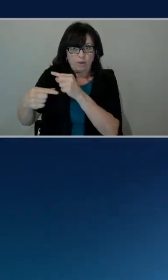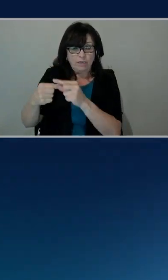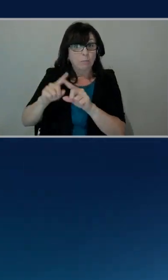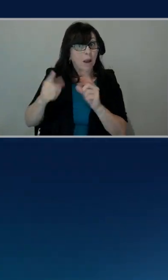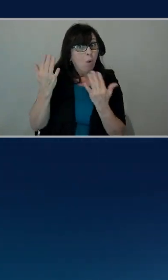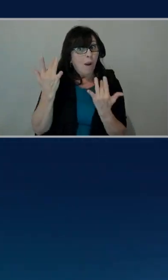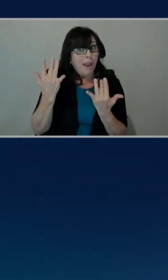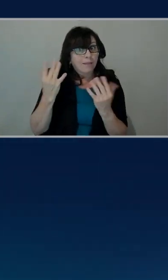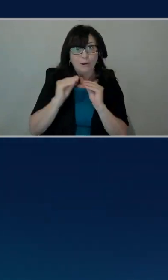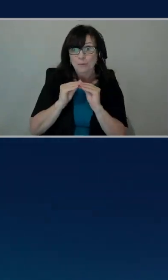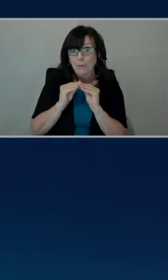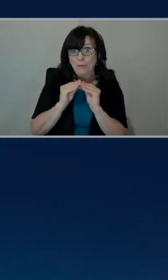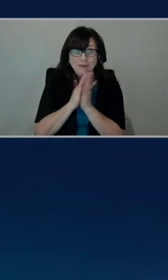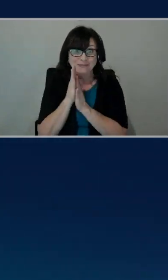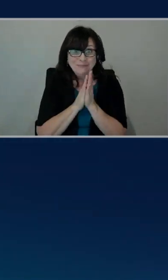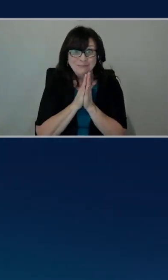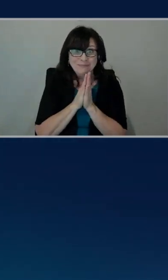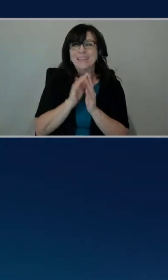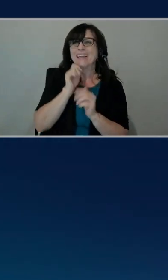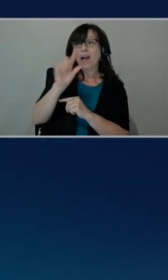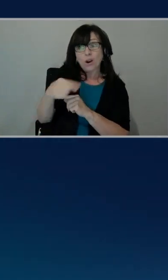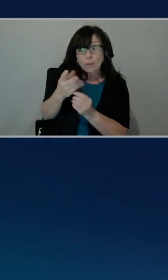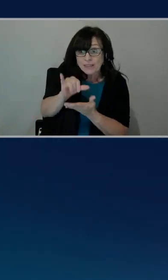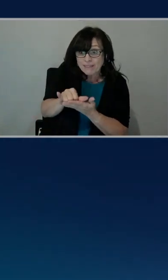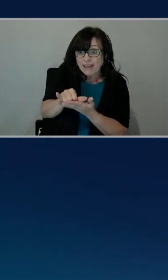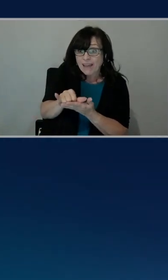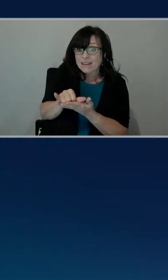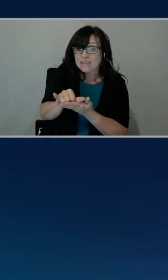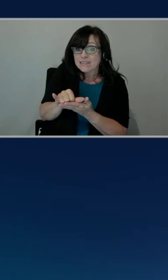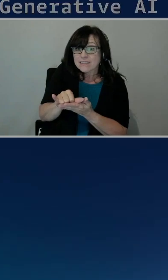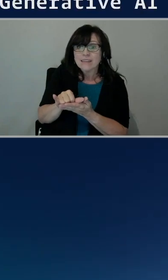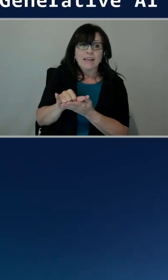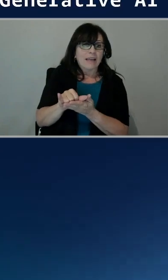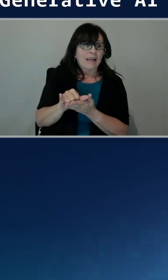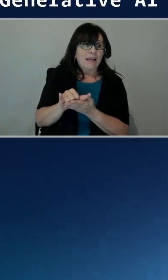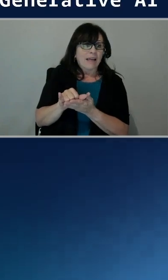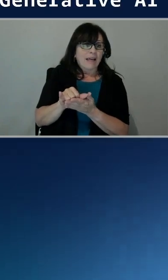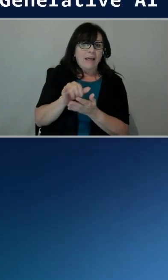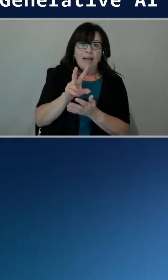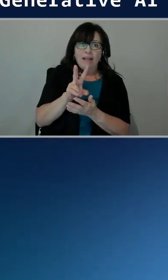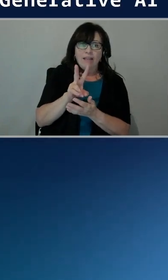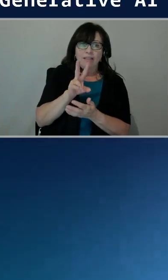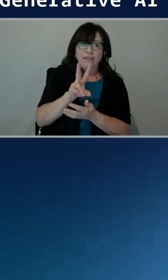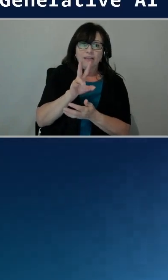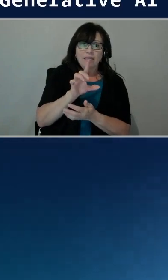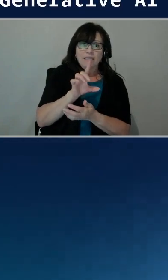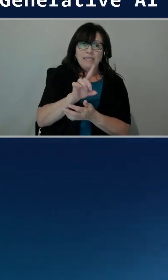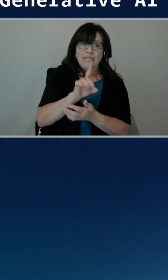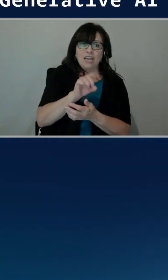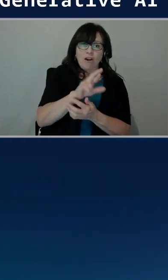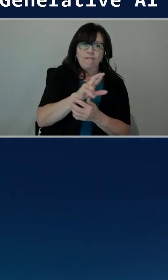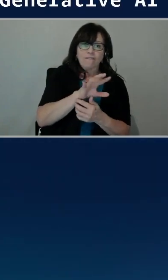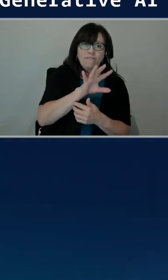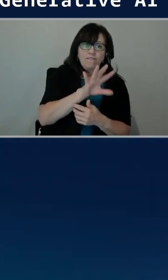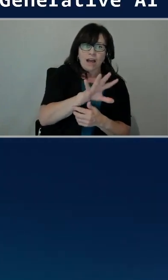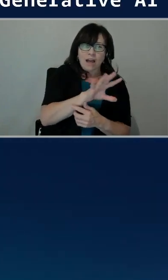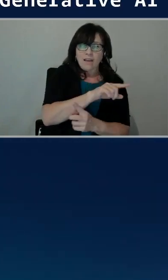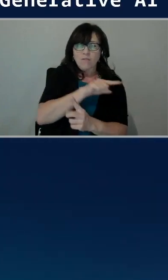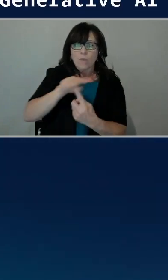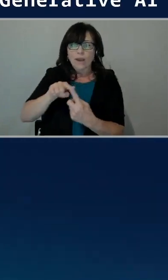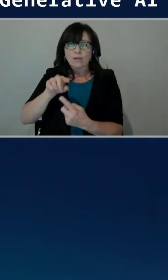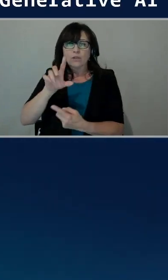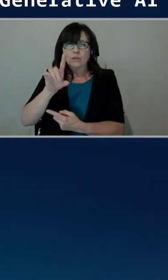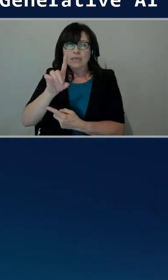one more thing. Not only that, the DDR5 went from DDR5 4800 to 5600 too, right? So wider,